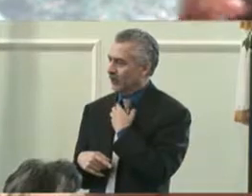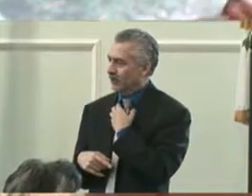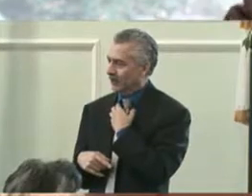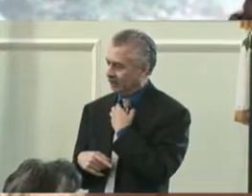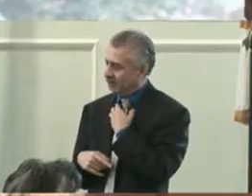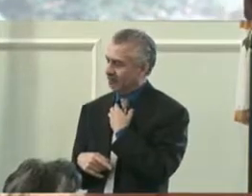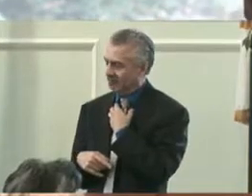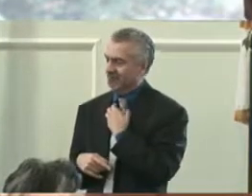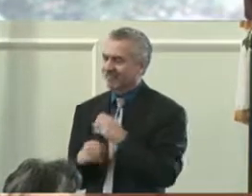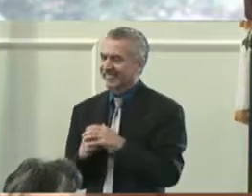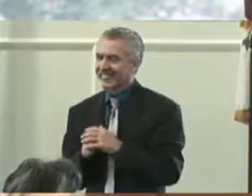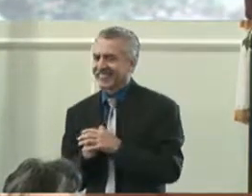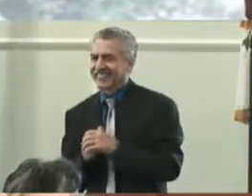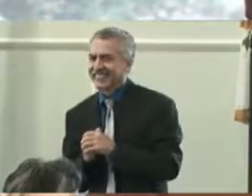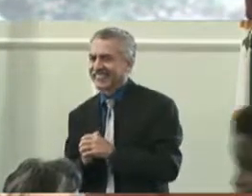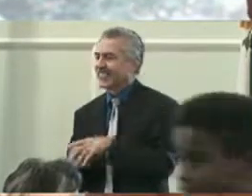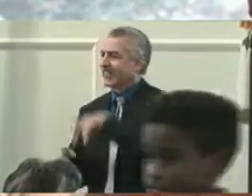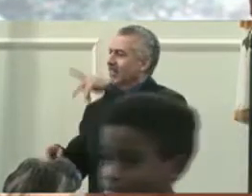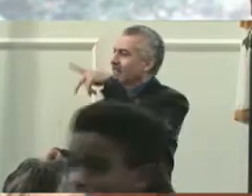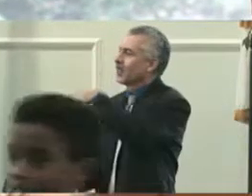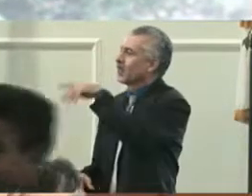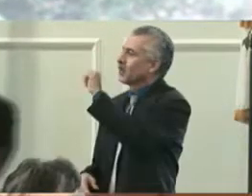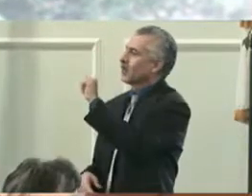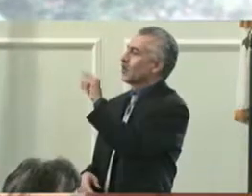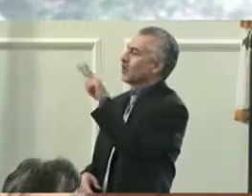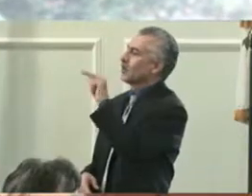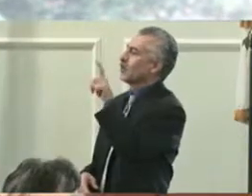community right here, we have Paul Krumet,